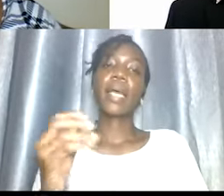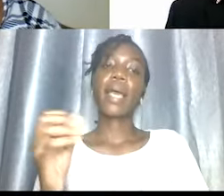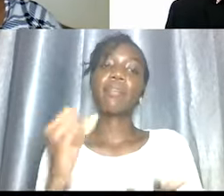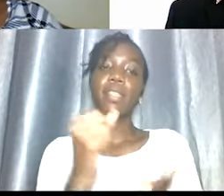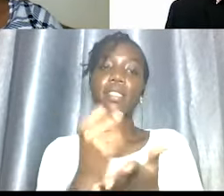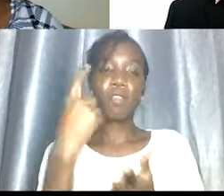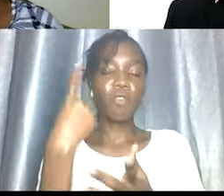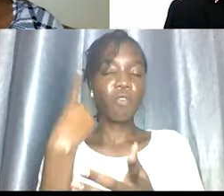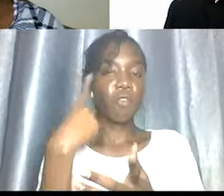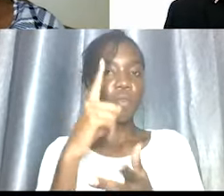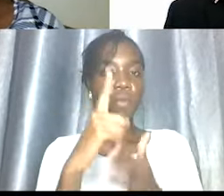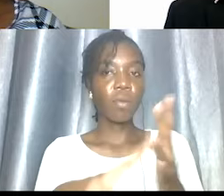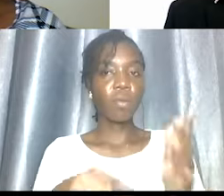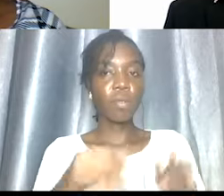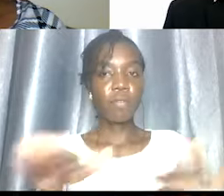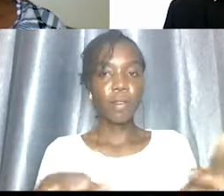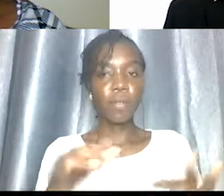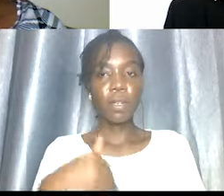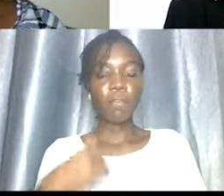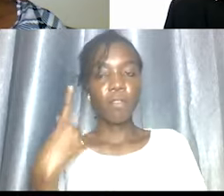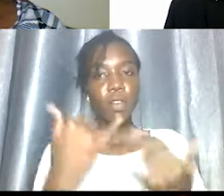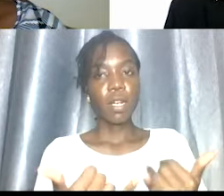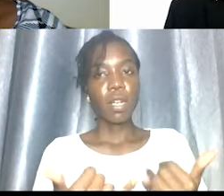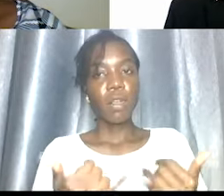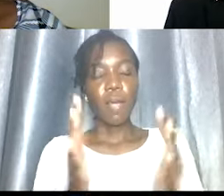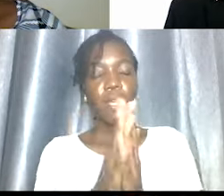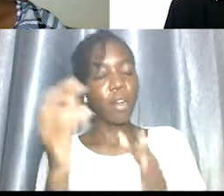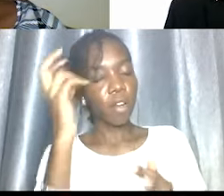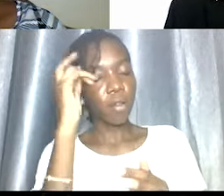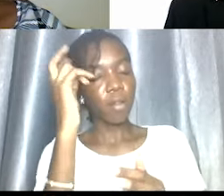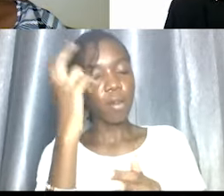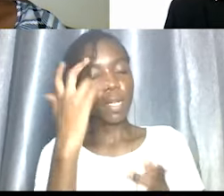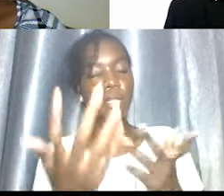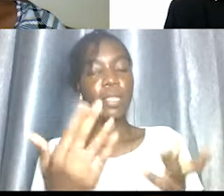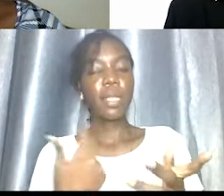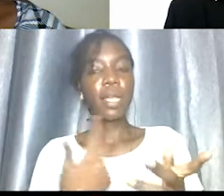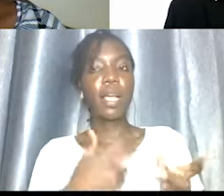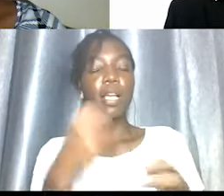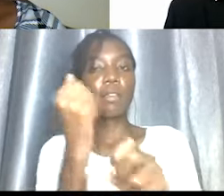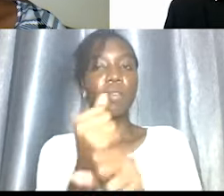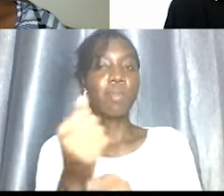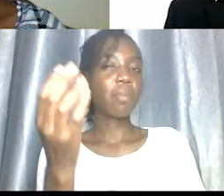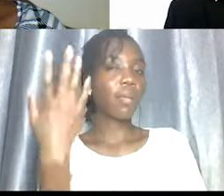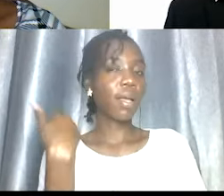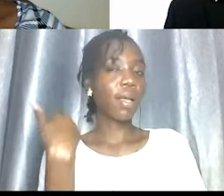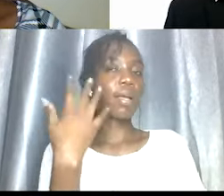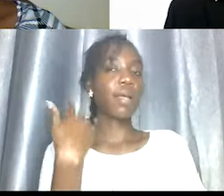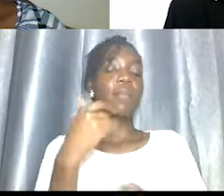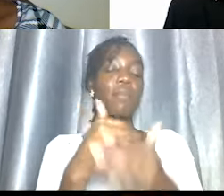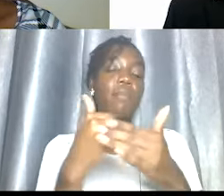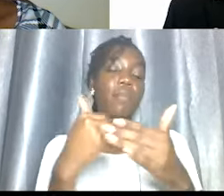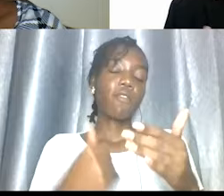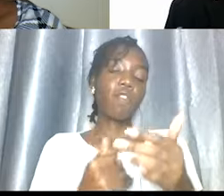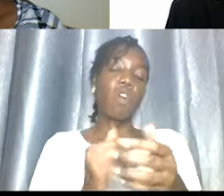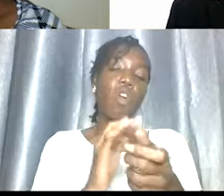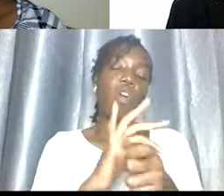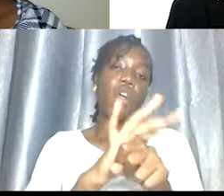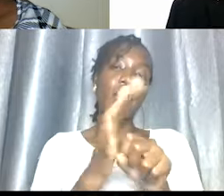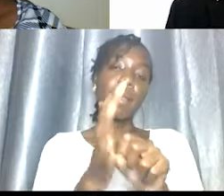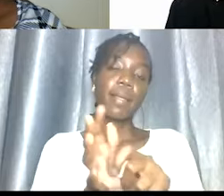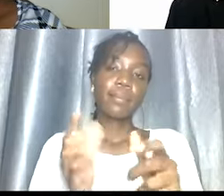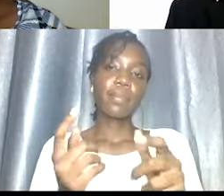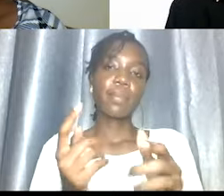offer now. I recognize that some of the things we did in the past before pre-COVID may not come